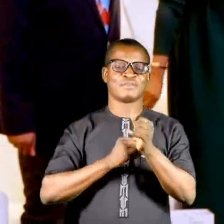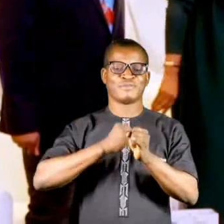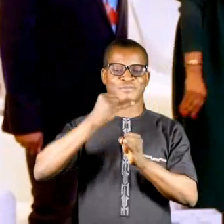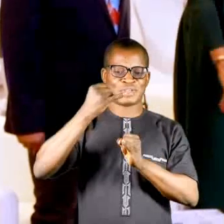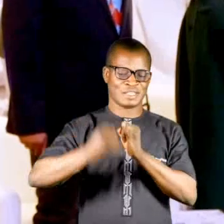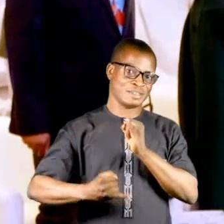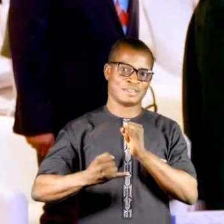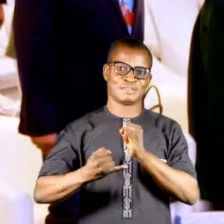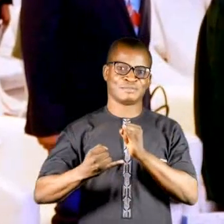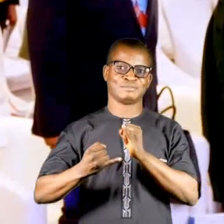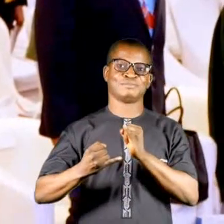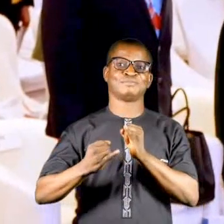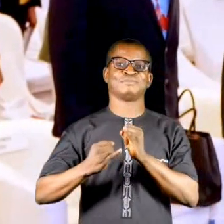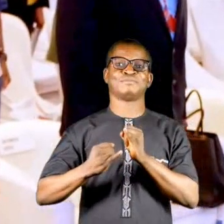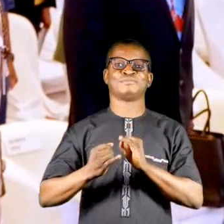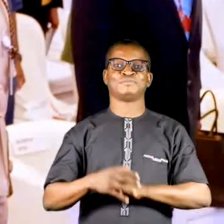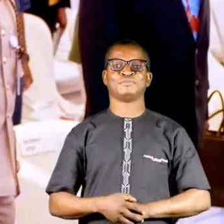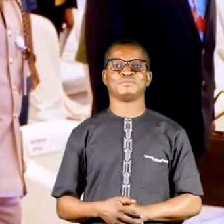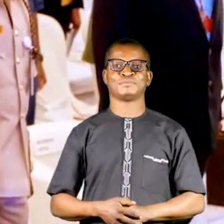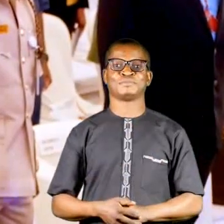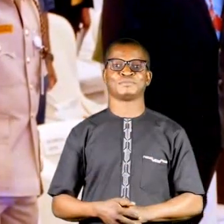And a grand finale